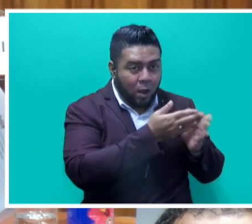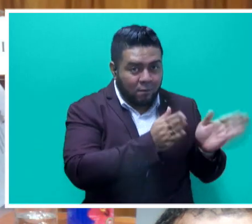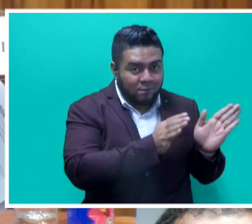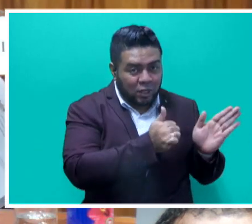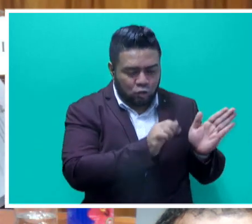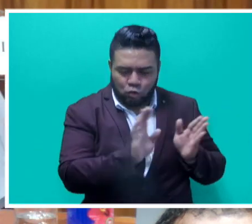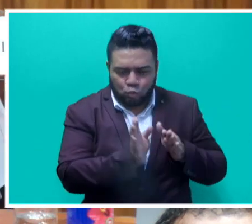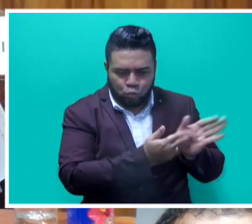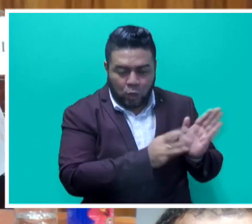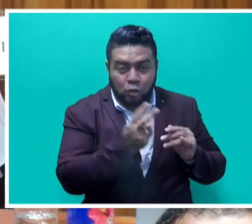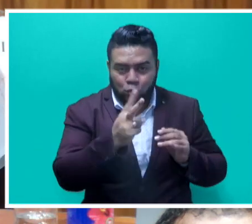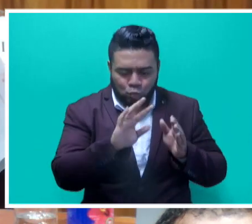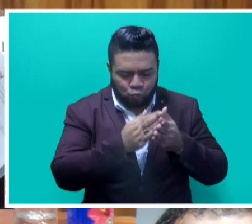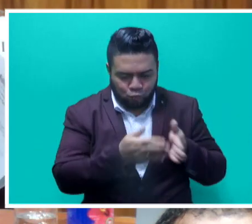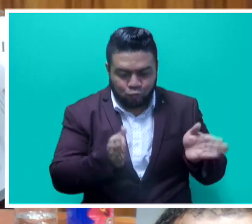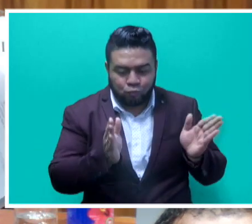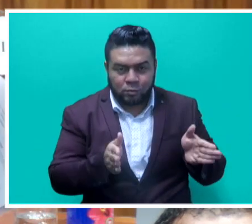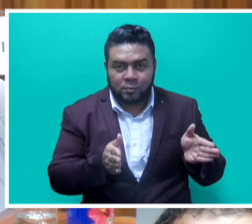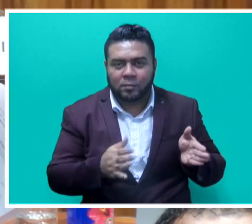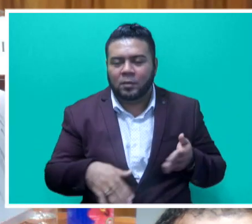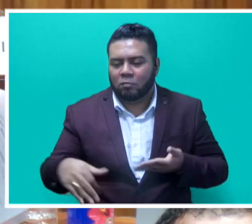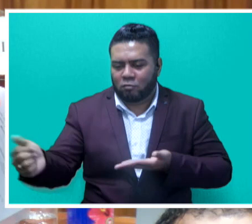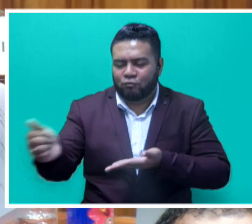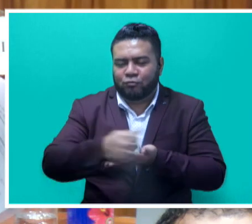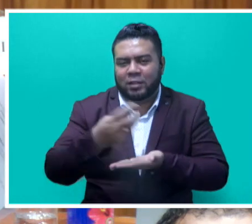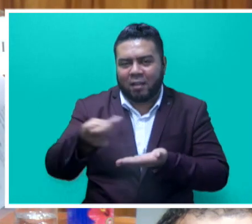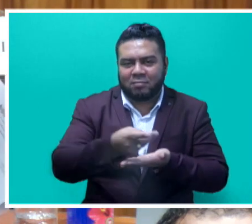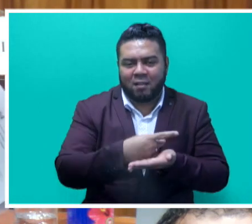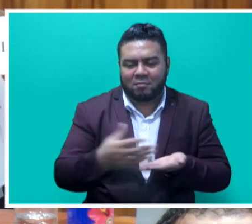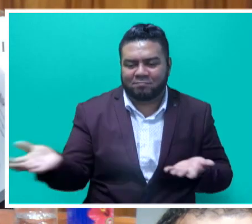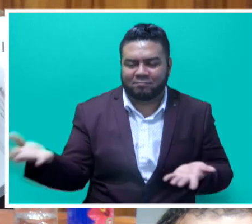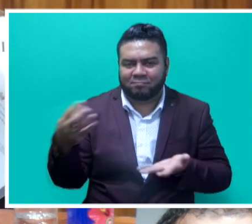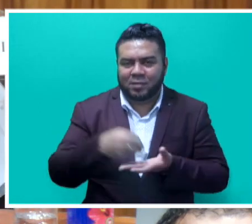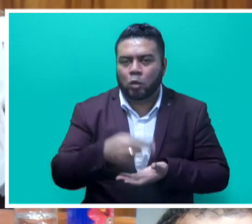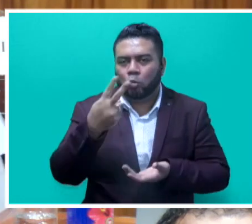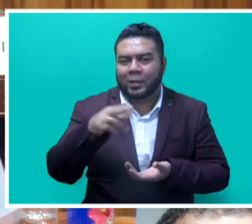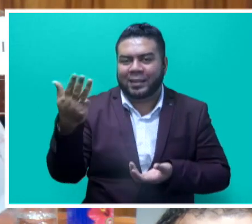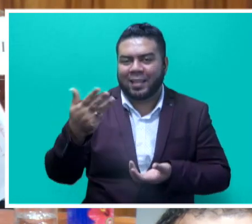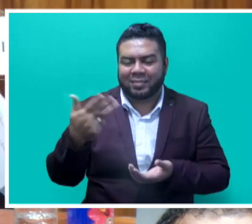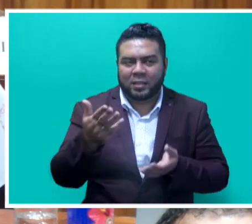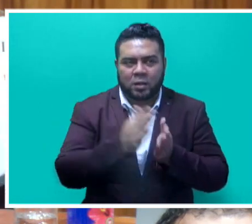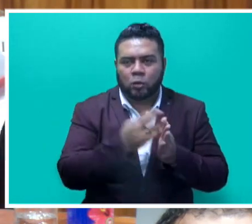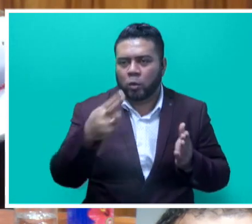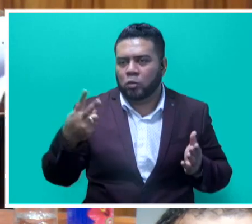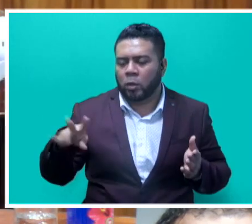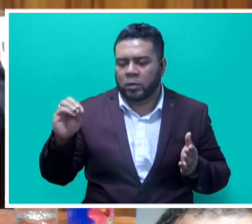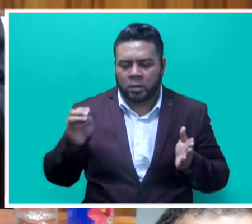campaign and synchronization of field data conducted between 2019 to